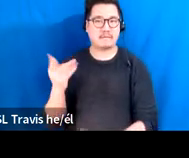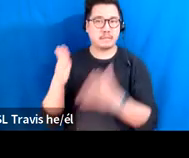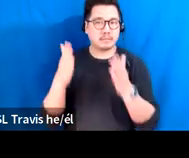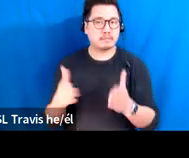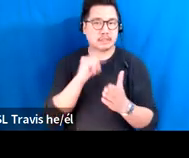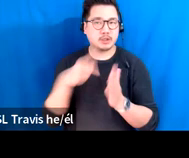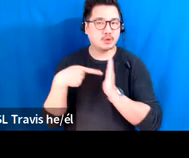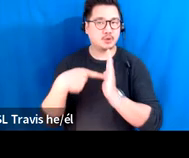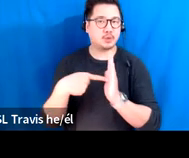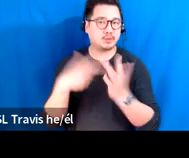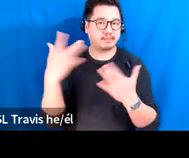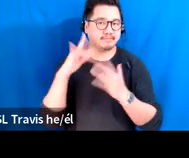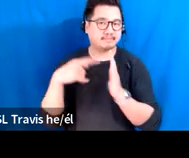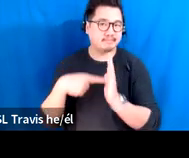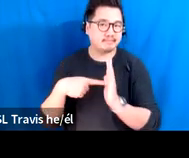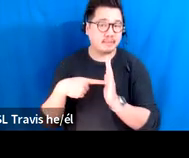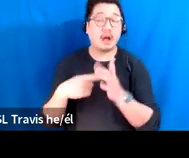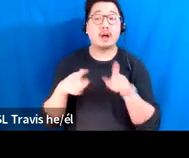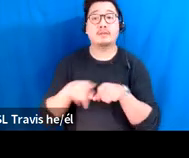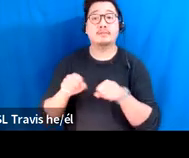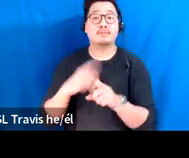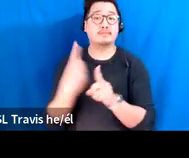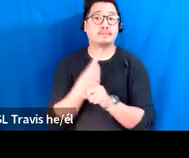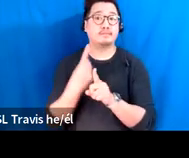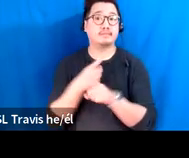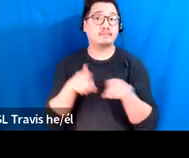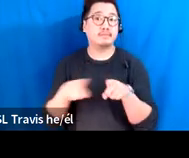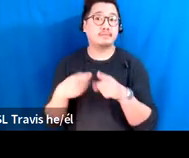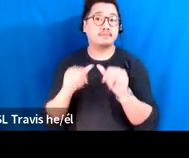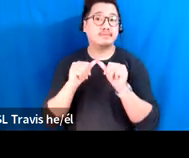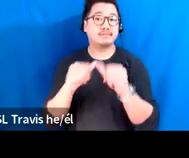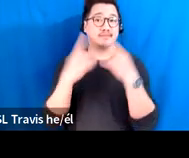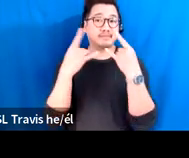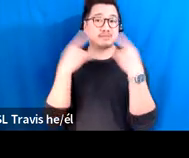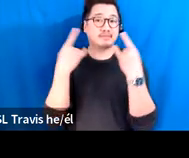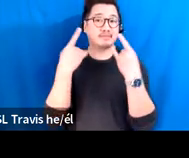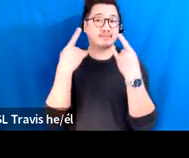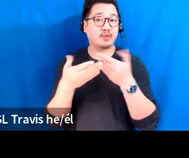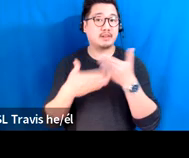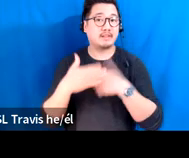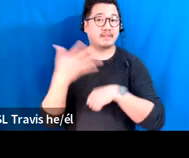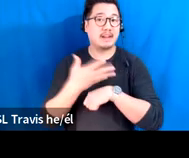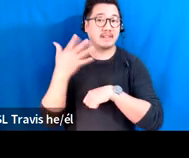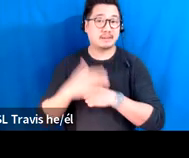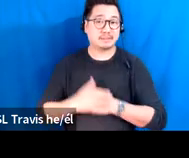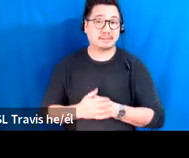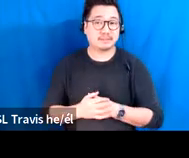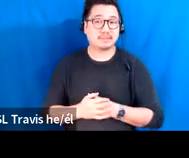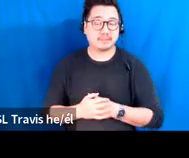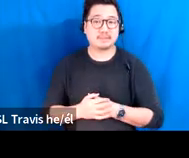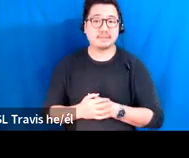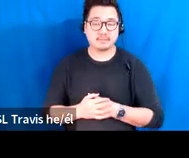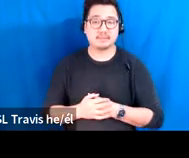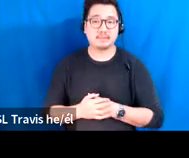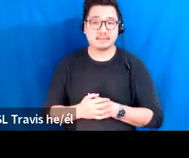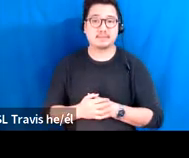symptoms and can properly and consistently wear a mask for the remaining five days we